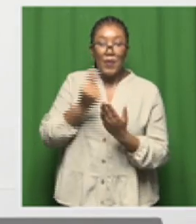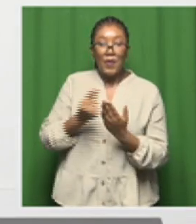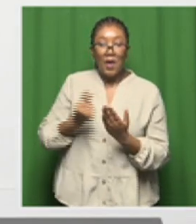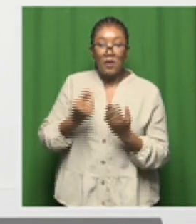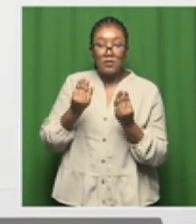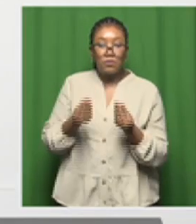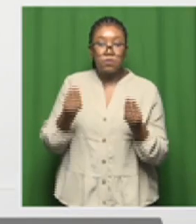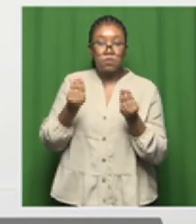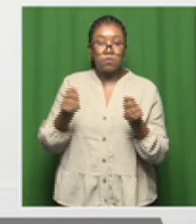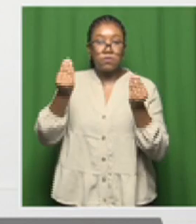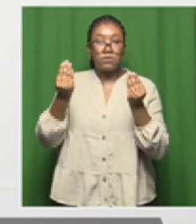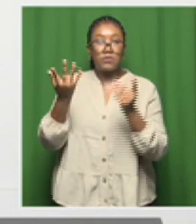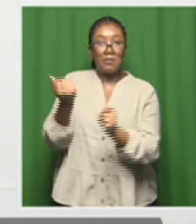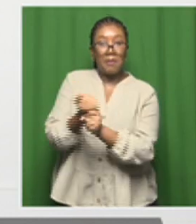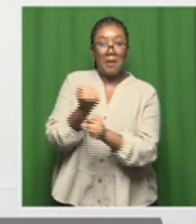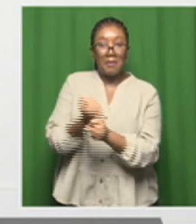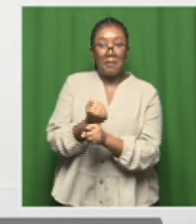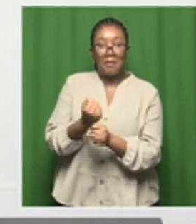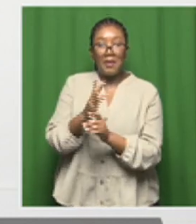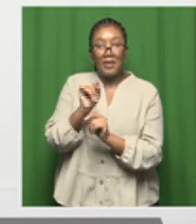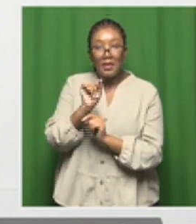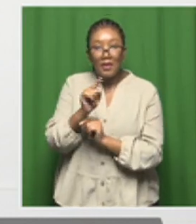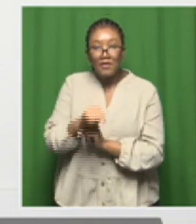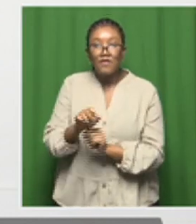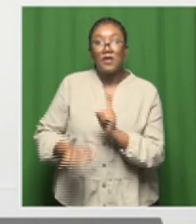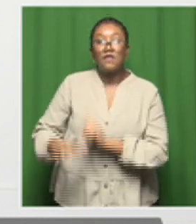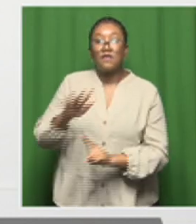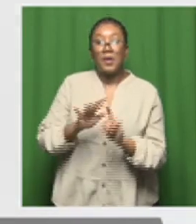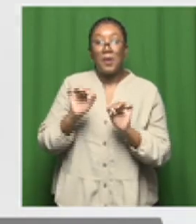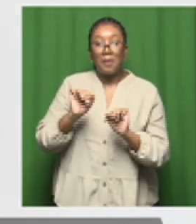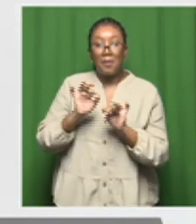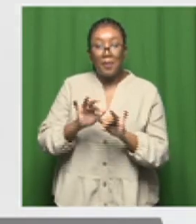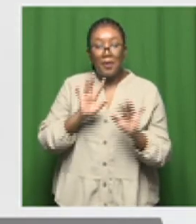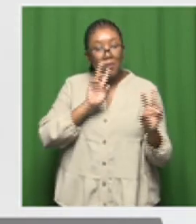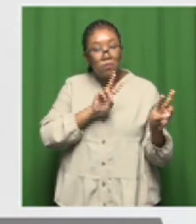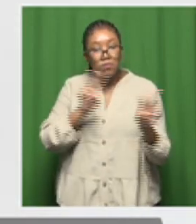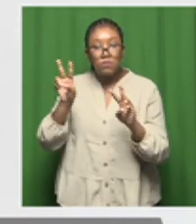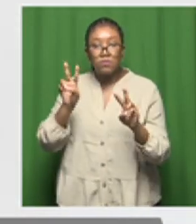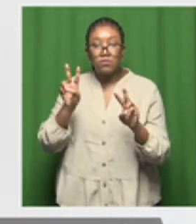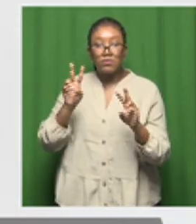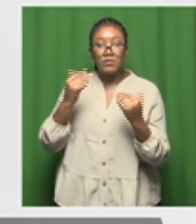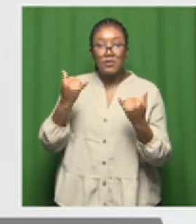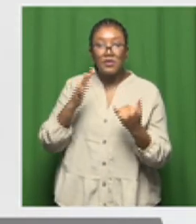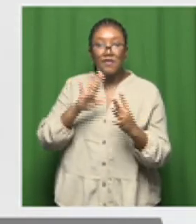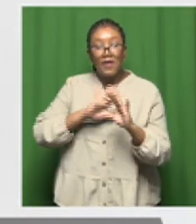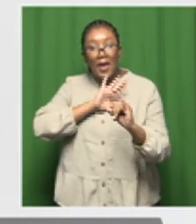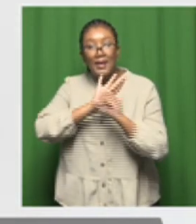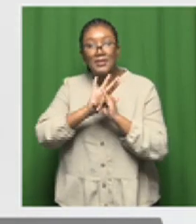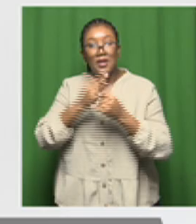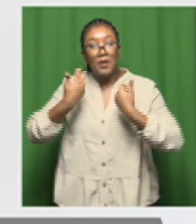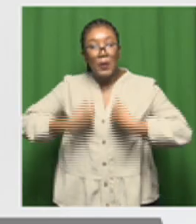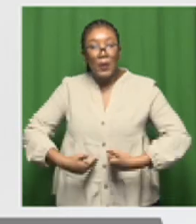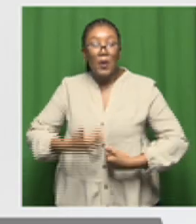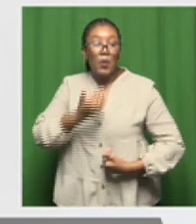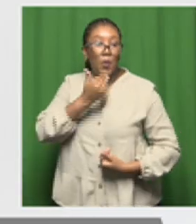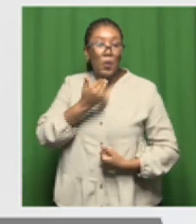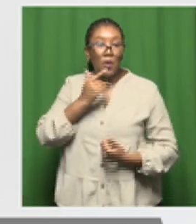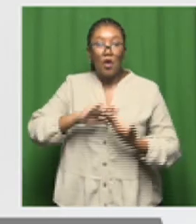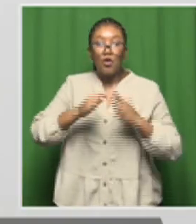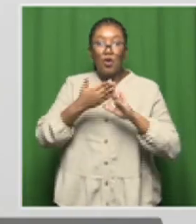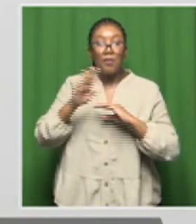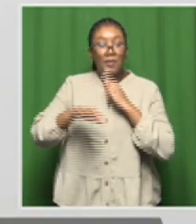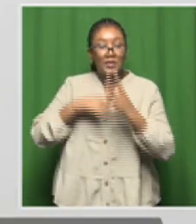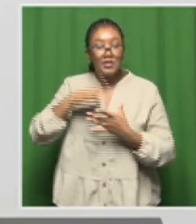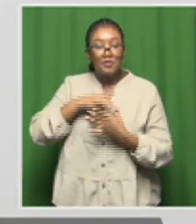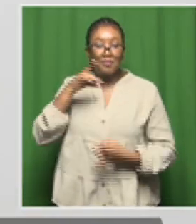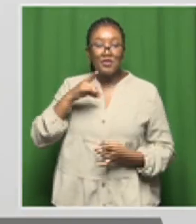Buthelezi's installation often creates immersive environments that invite viewers to engage with themes of identity, community, and that spiritual connection